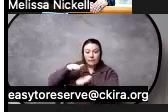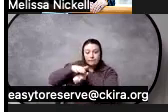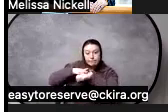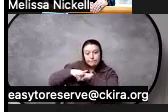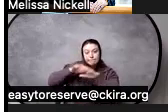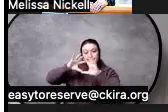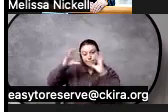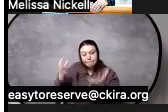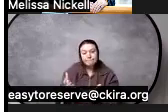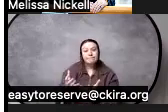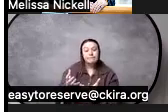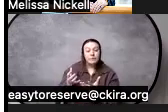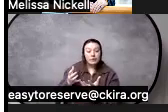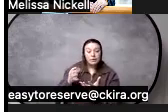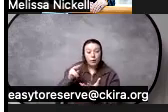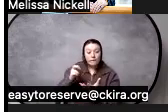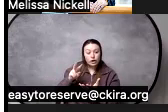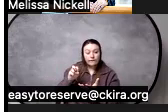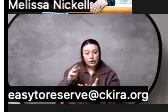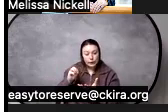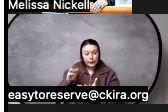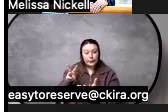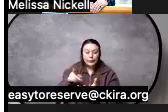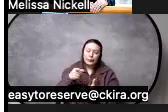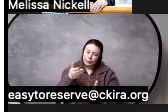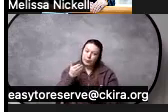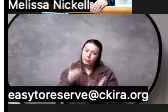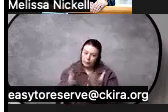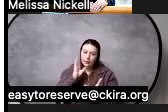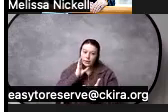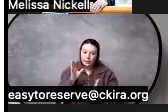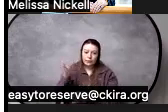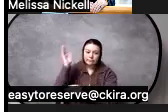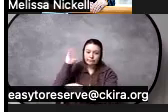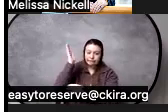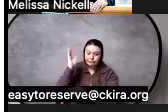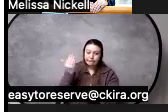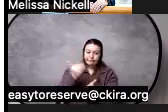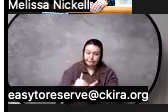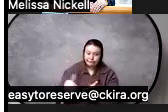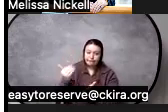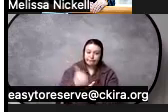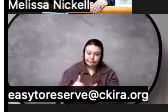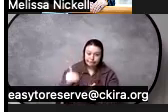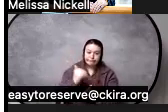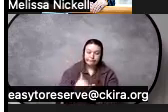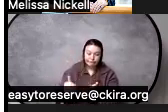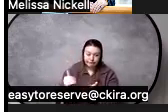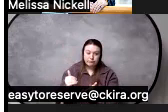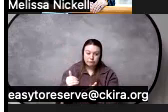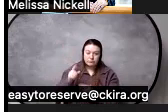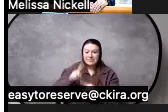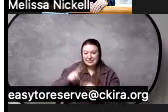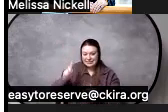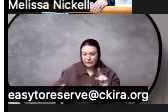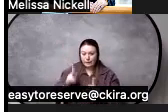or most likely you will, repeat your presentation to different people or attendees in a multitude of different